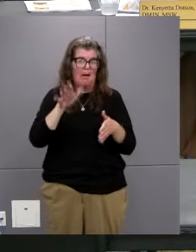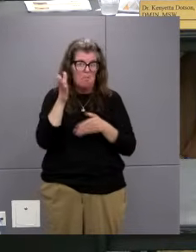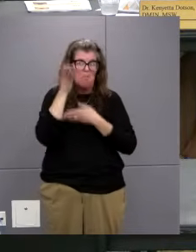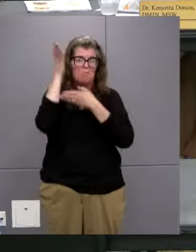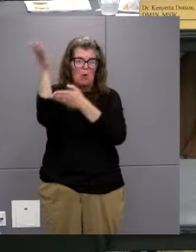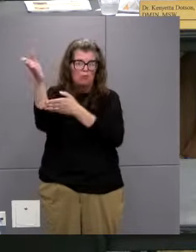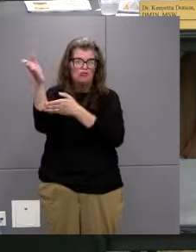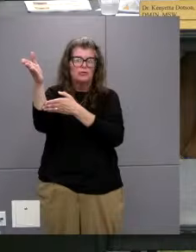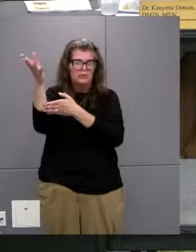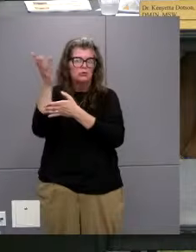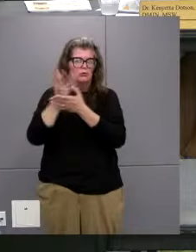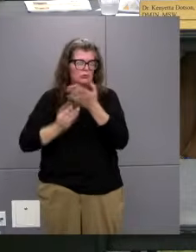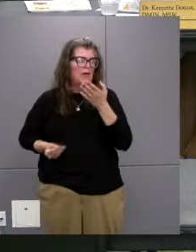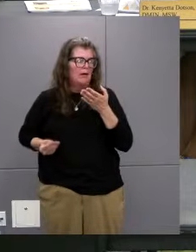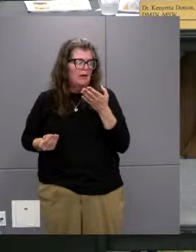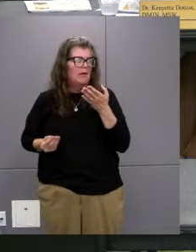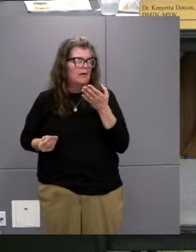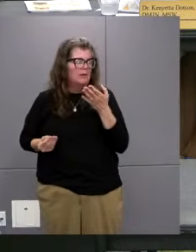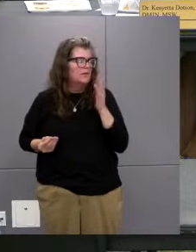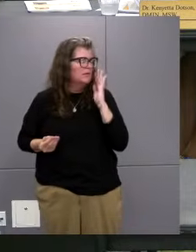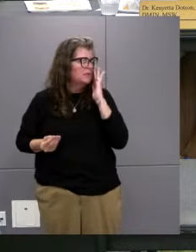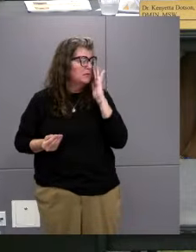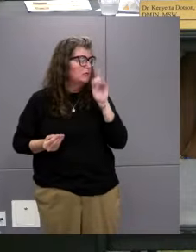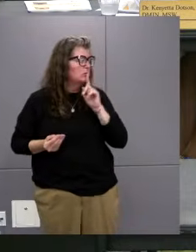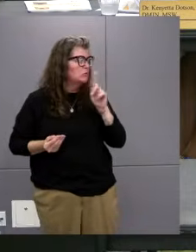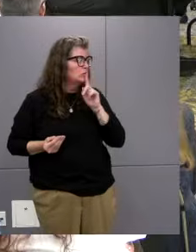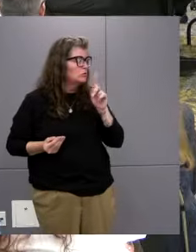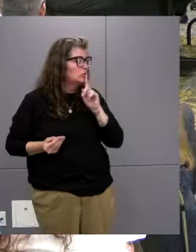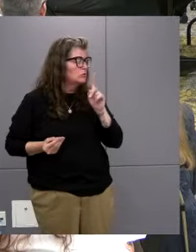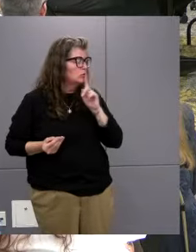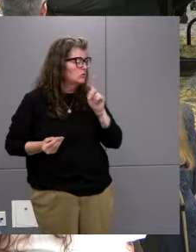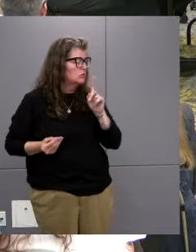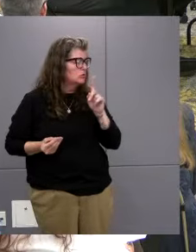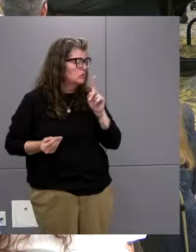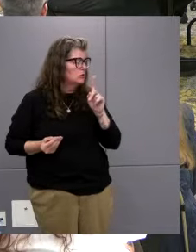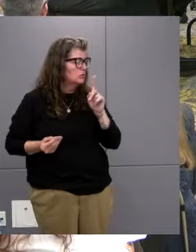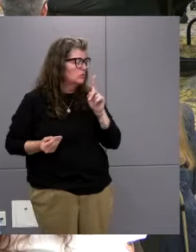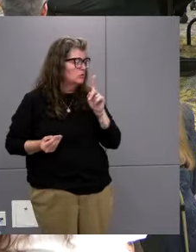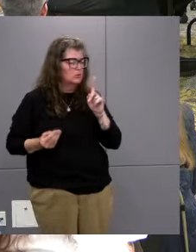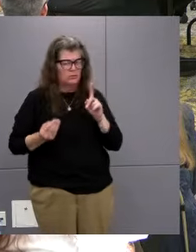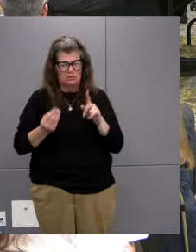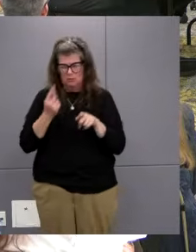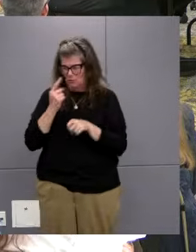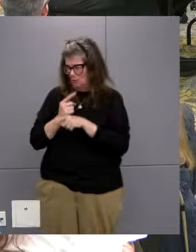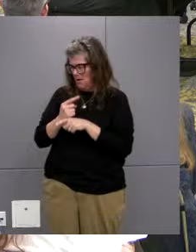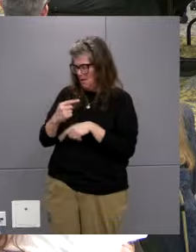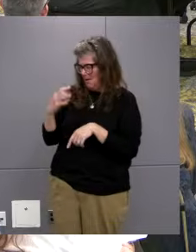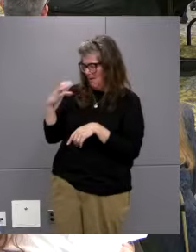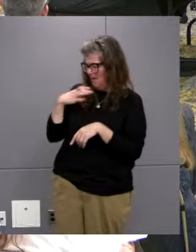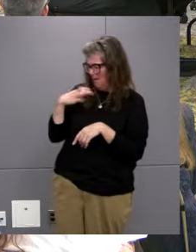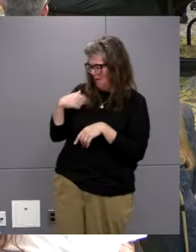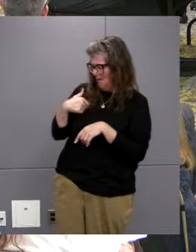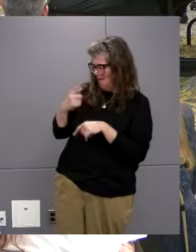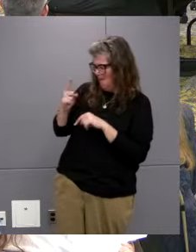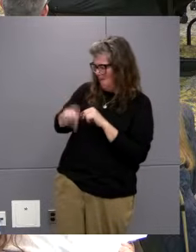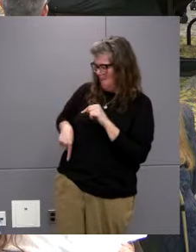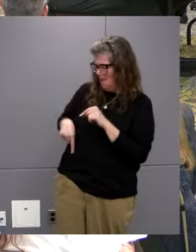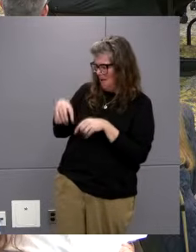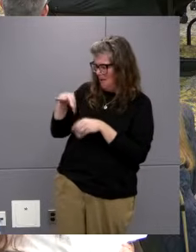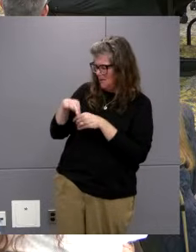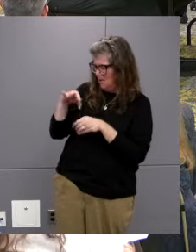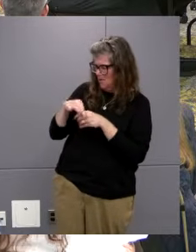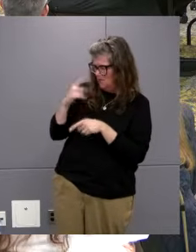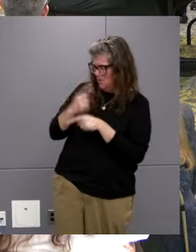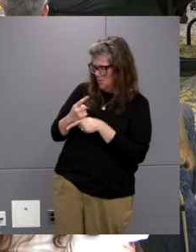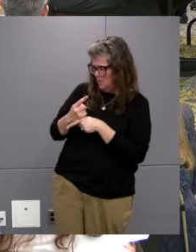But Actually, I cannot vote on, I wasn't there for half of that, so I